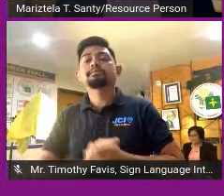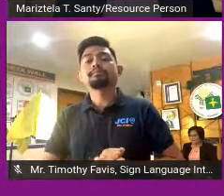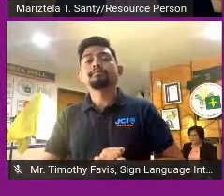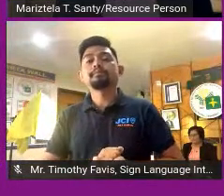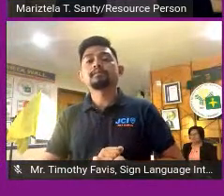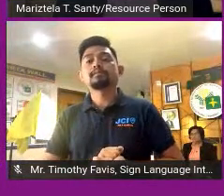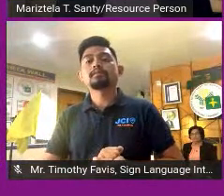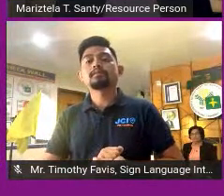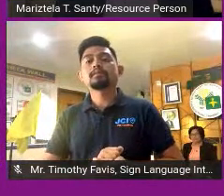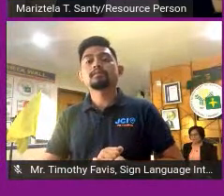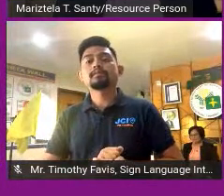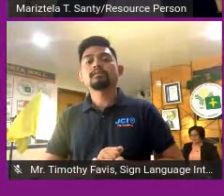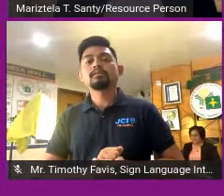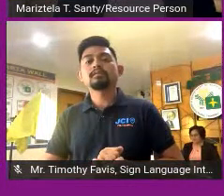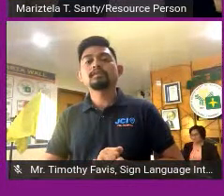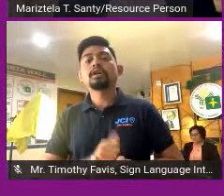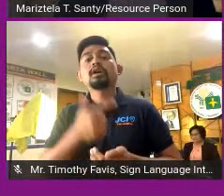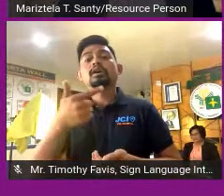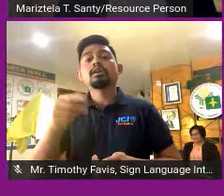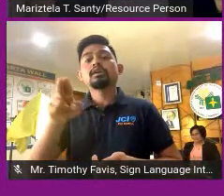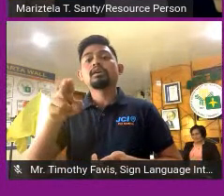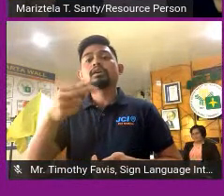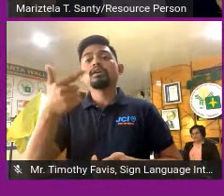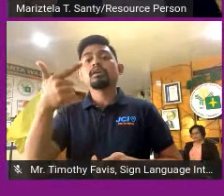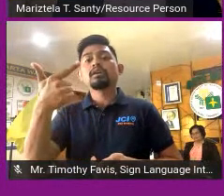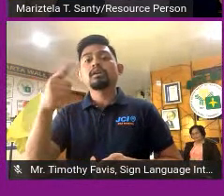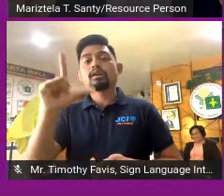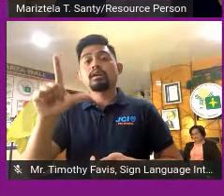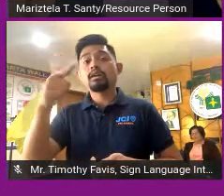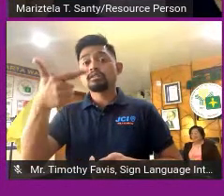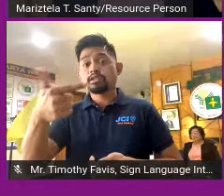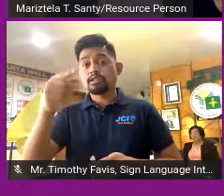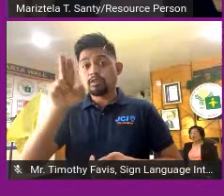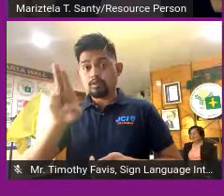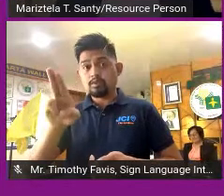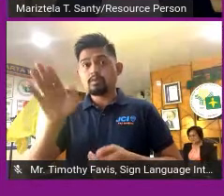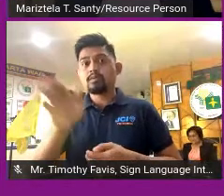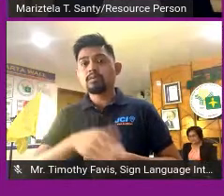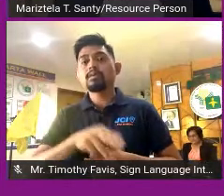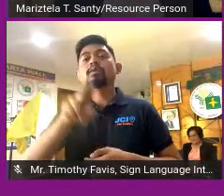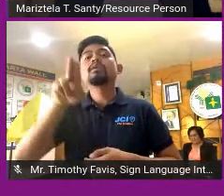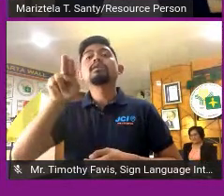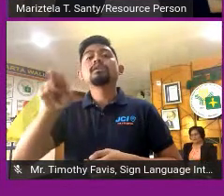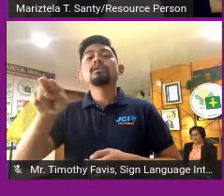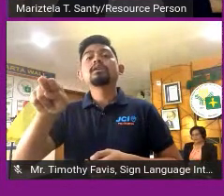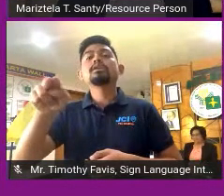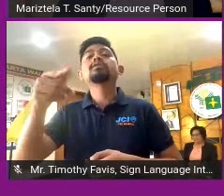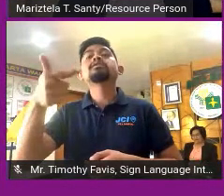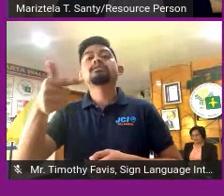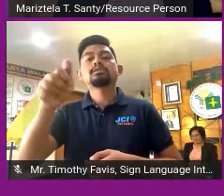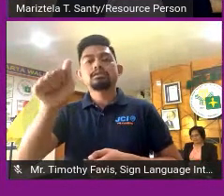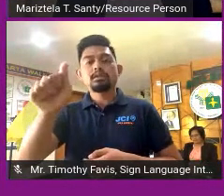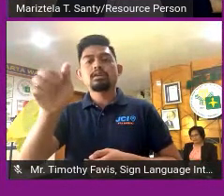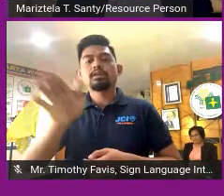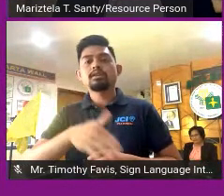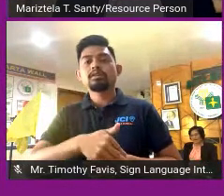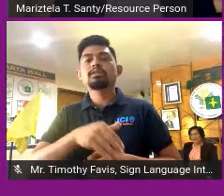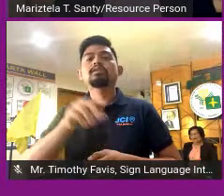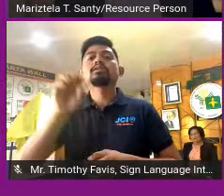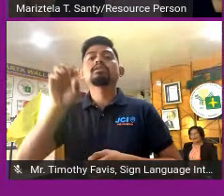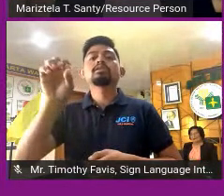the LGUs, NGAs, issues, GOCCs, and private